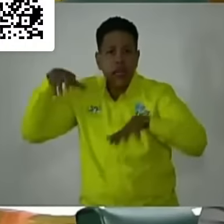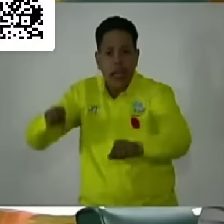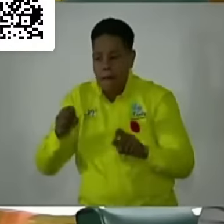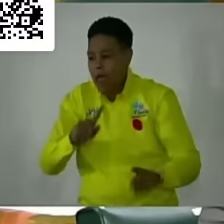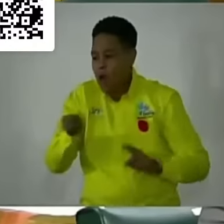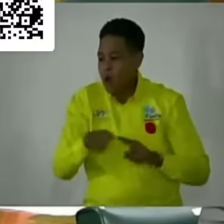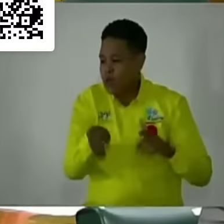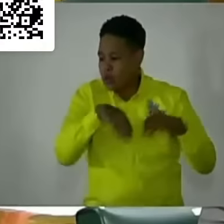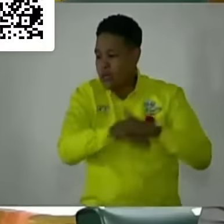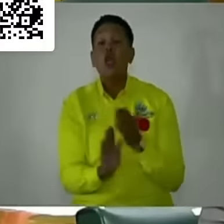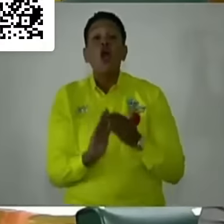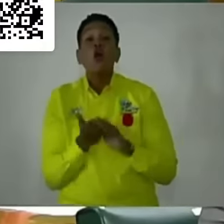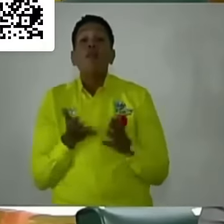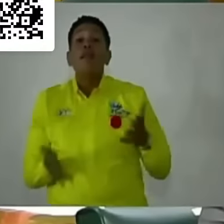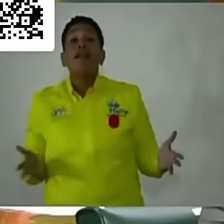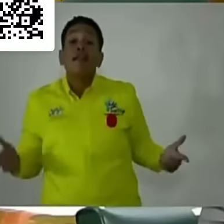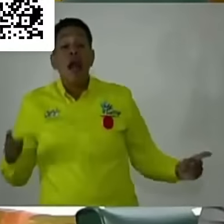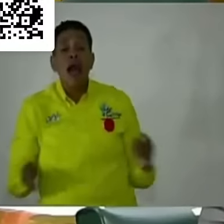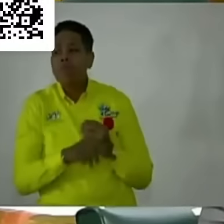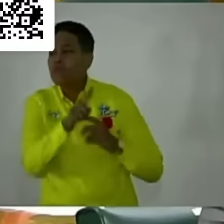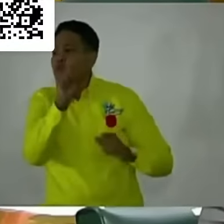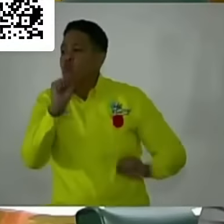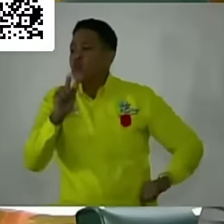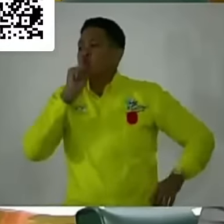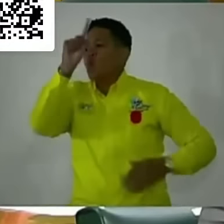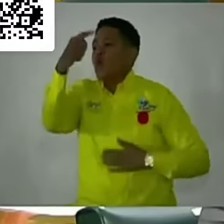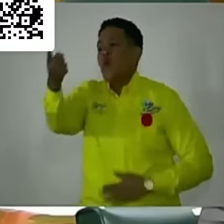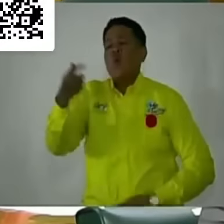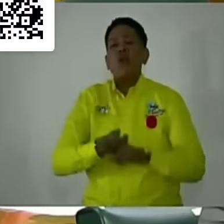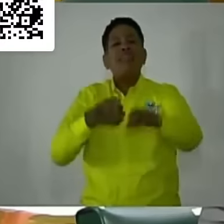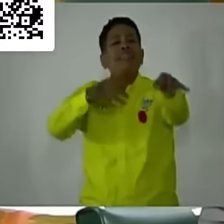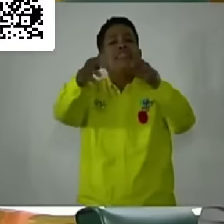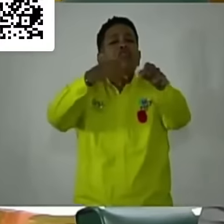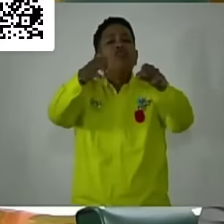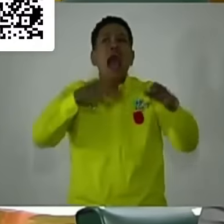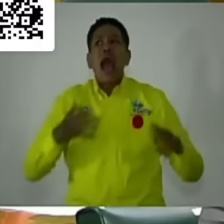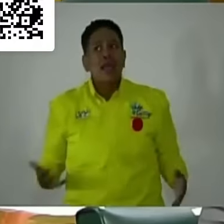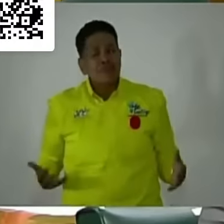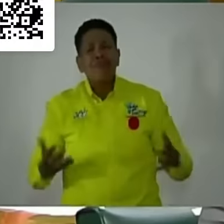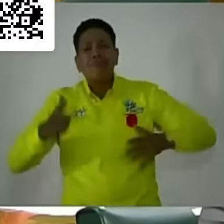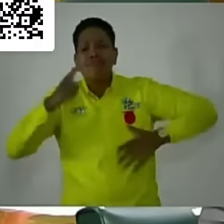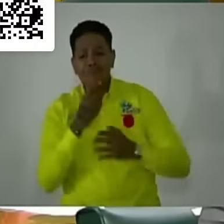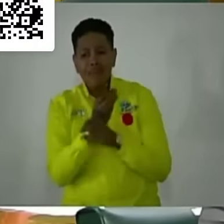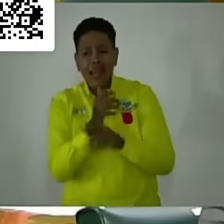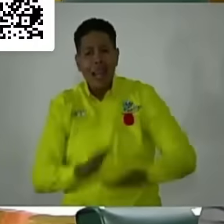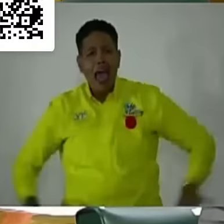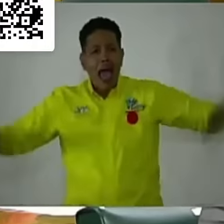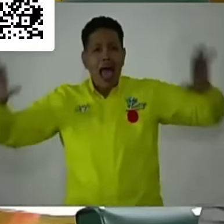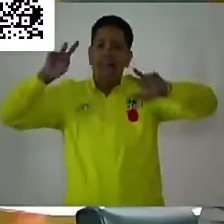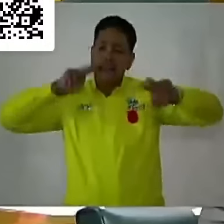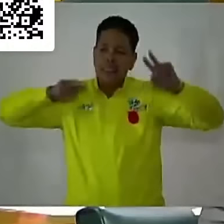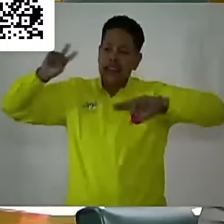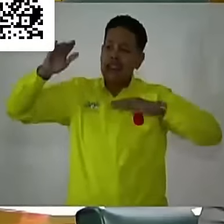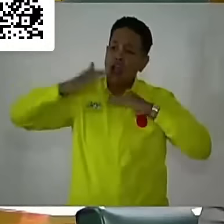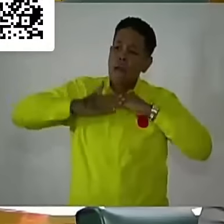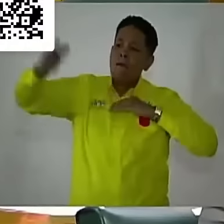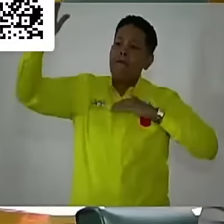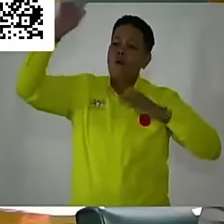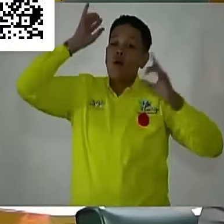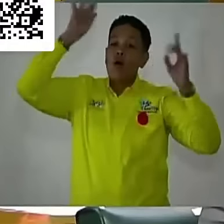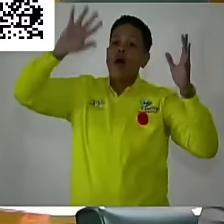these communities, you could only describe the landscape as